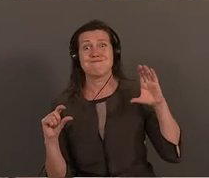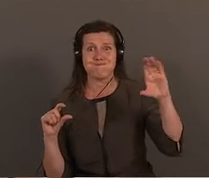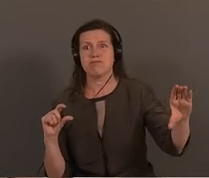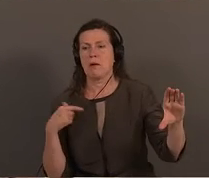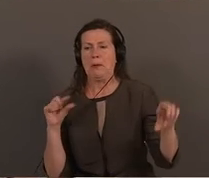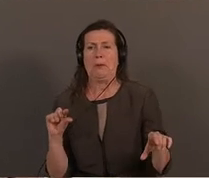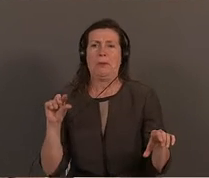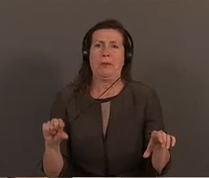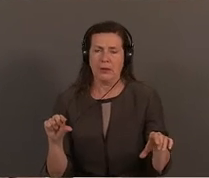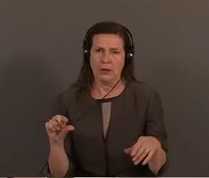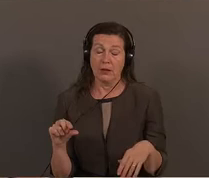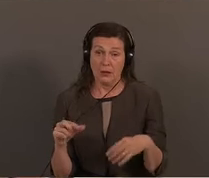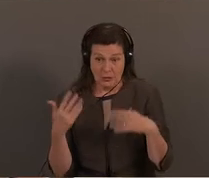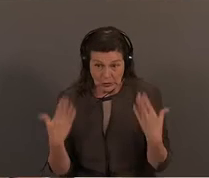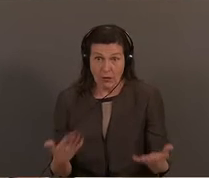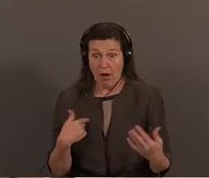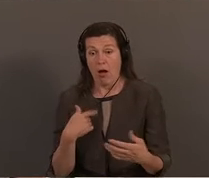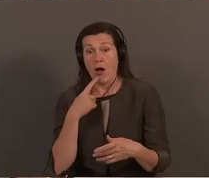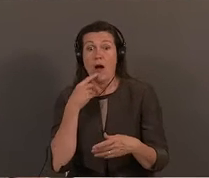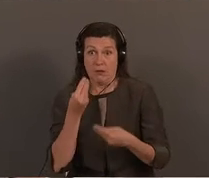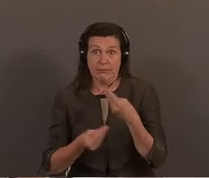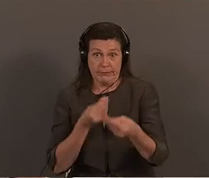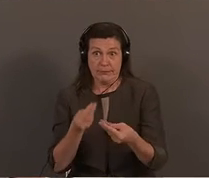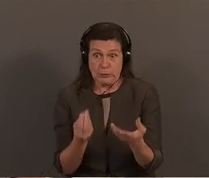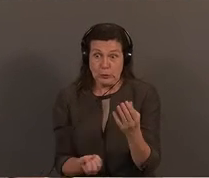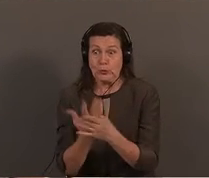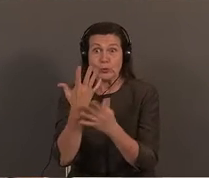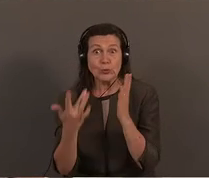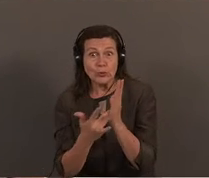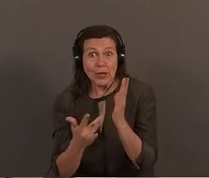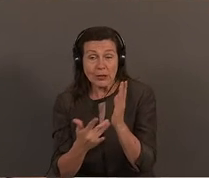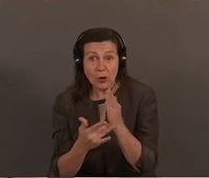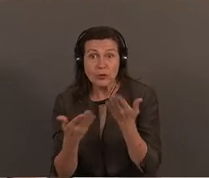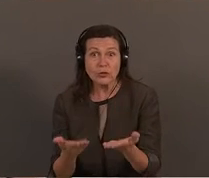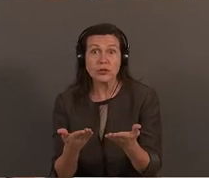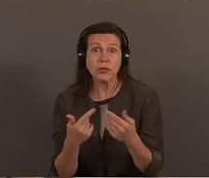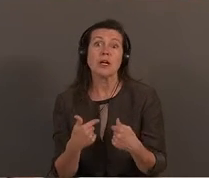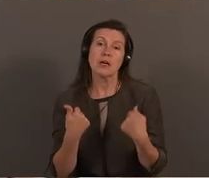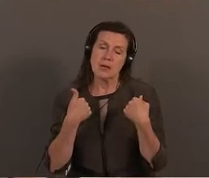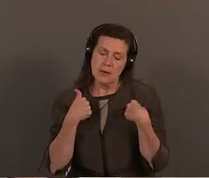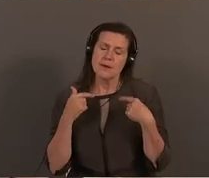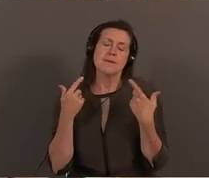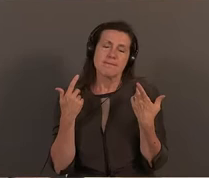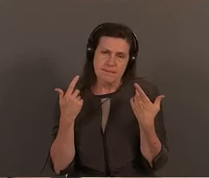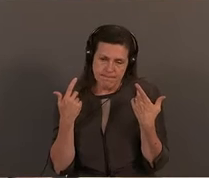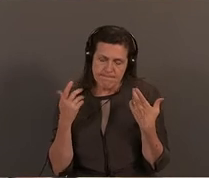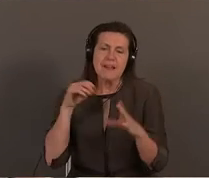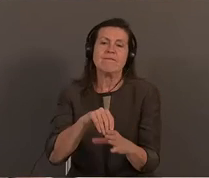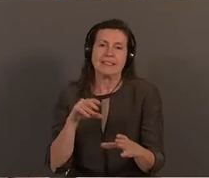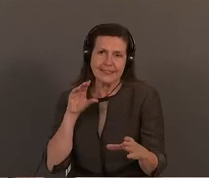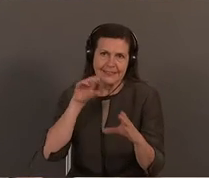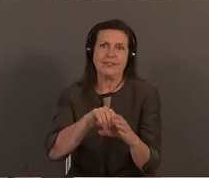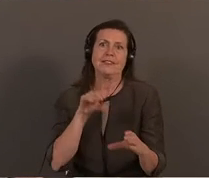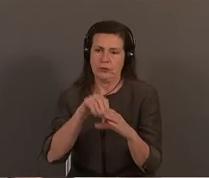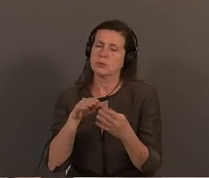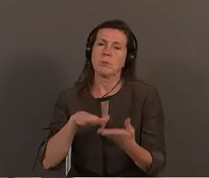new technologies, then we have to invest much more. And in many